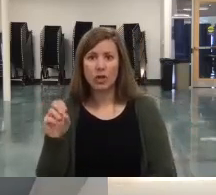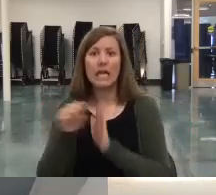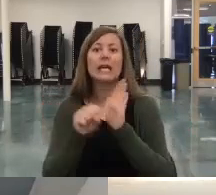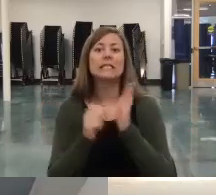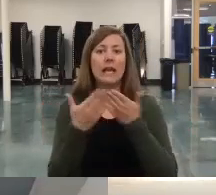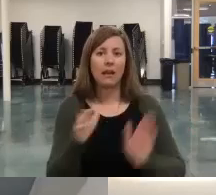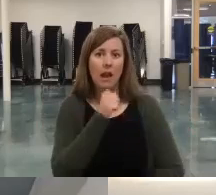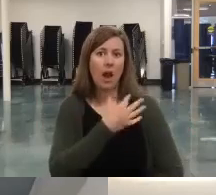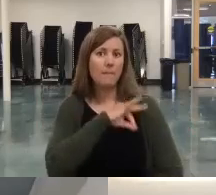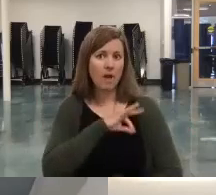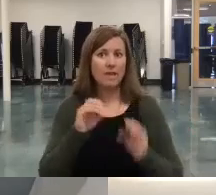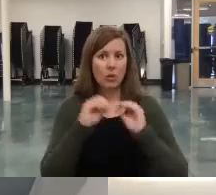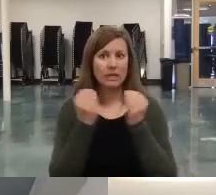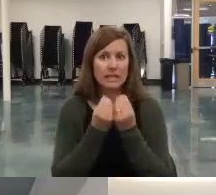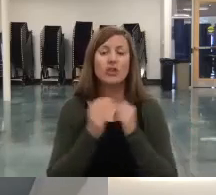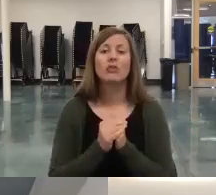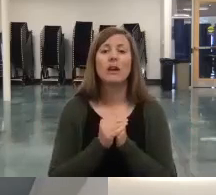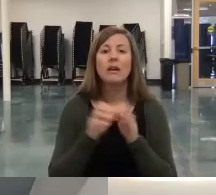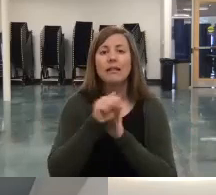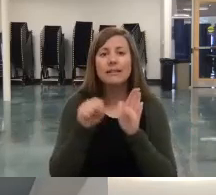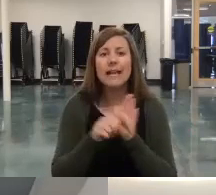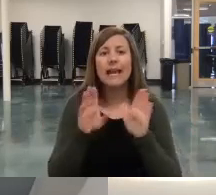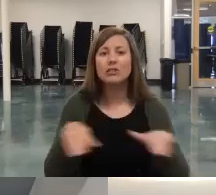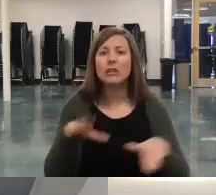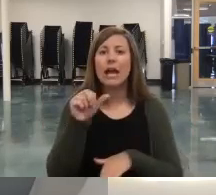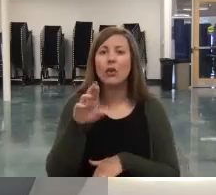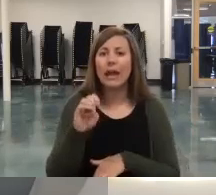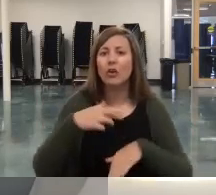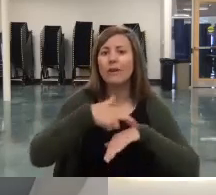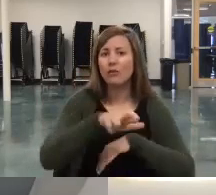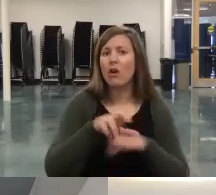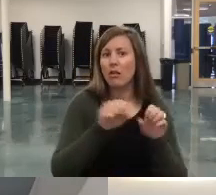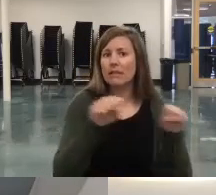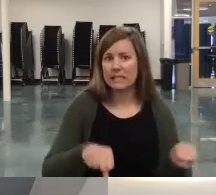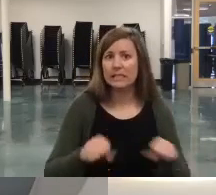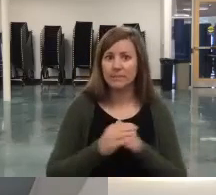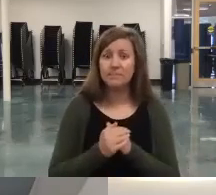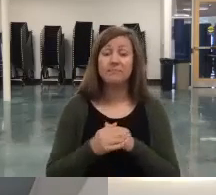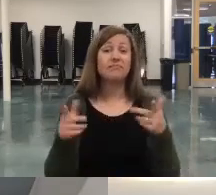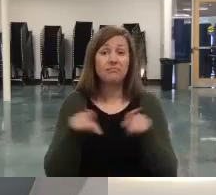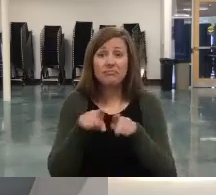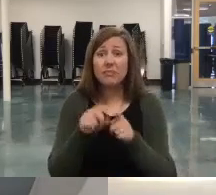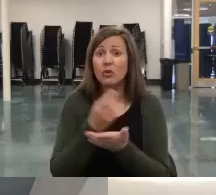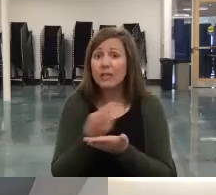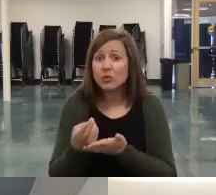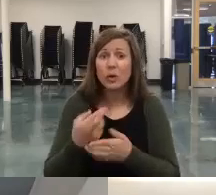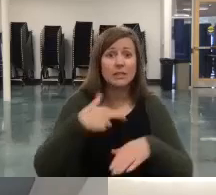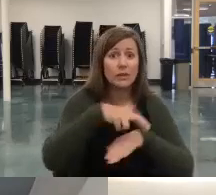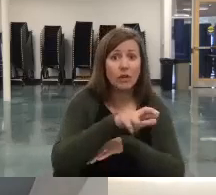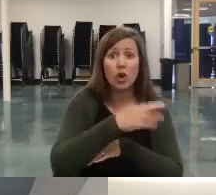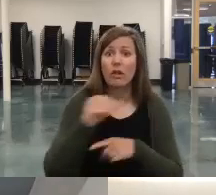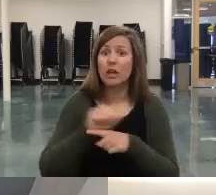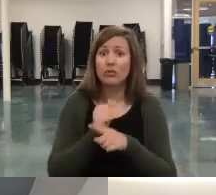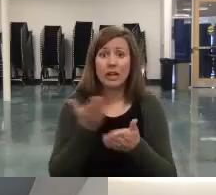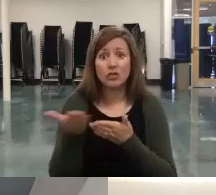is known as the state's child care resource and referral system. And we've been delivering resource referral and training service